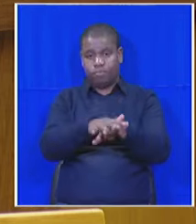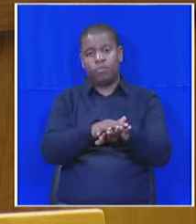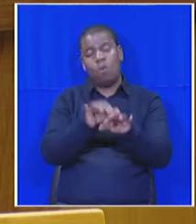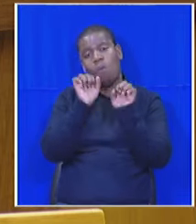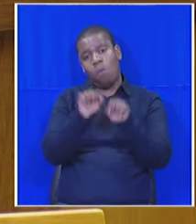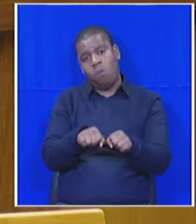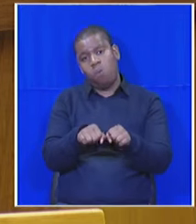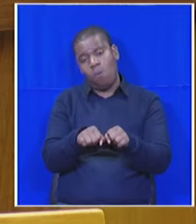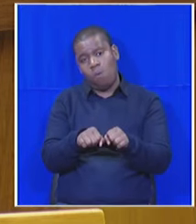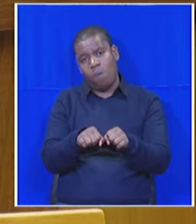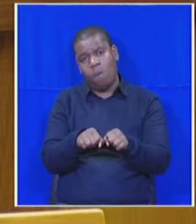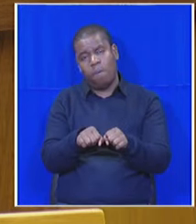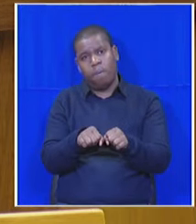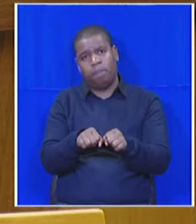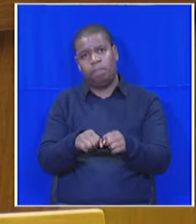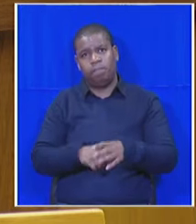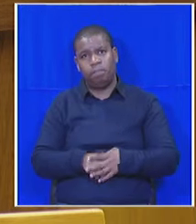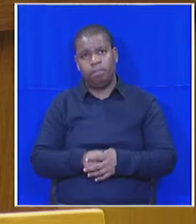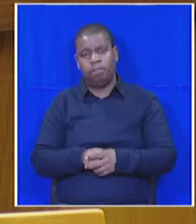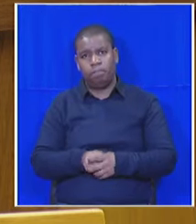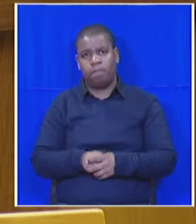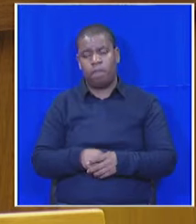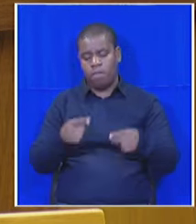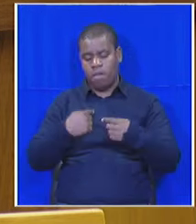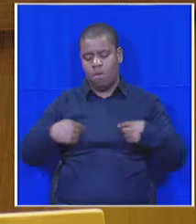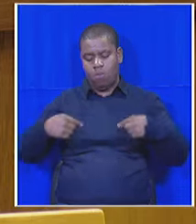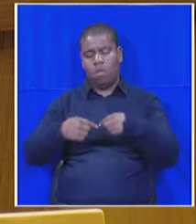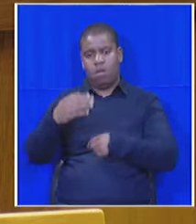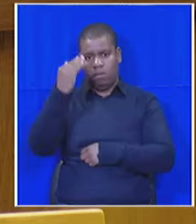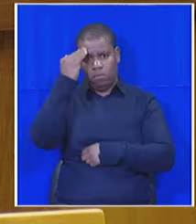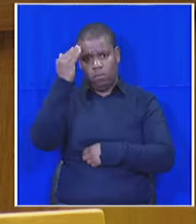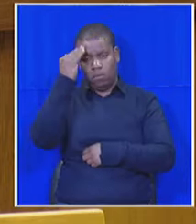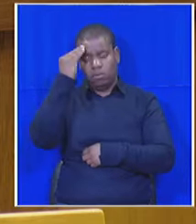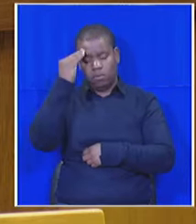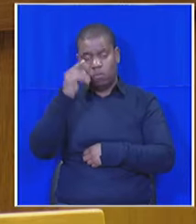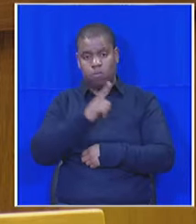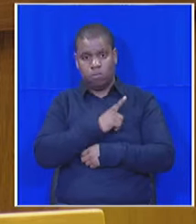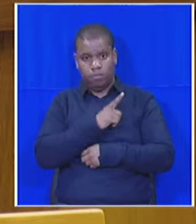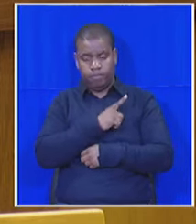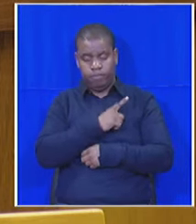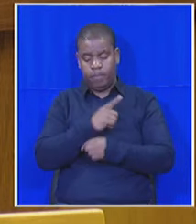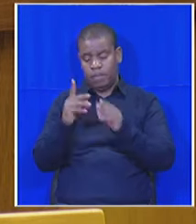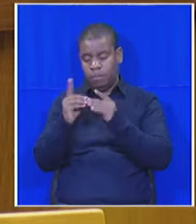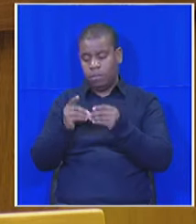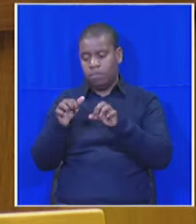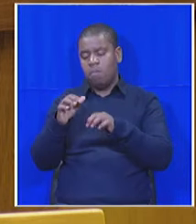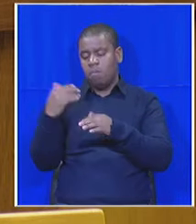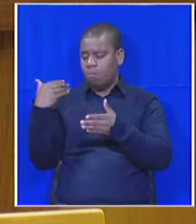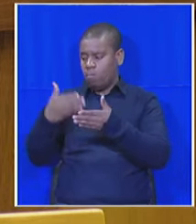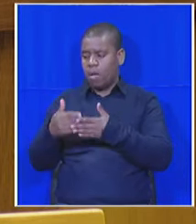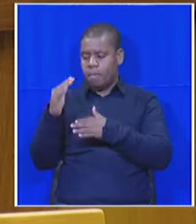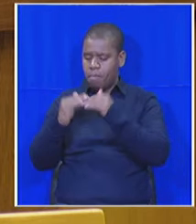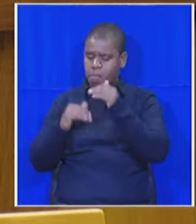in our communities. We know also that the department has been building